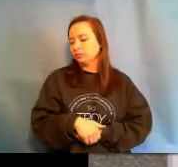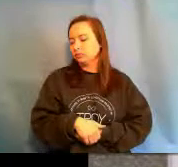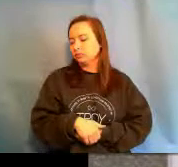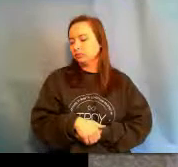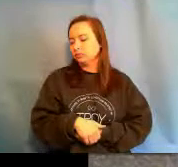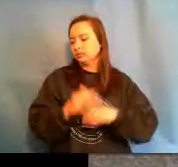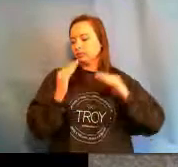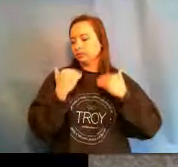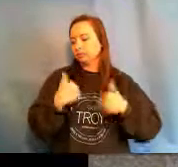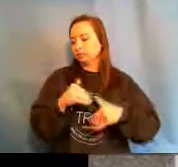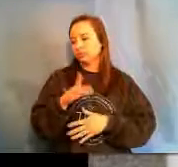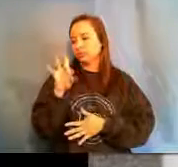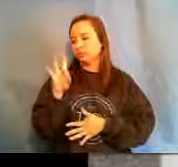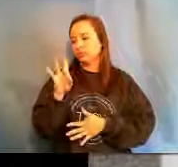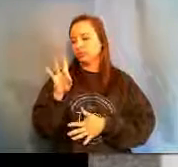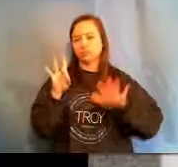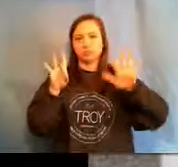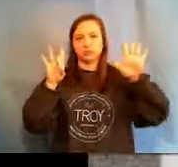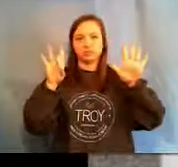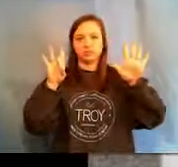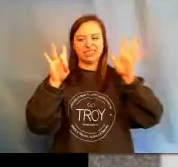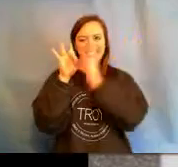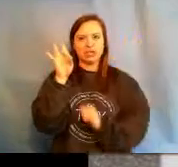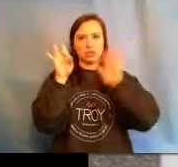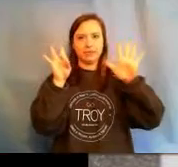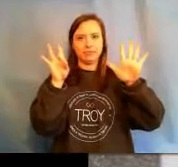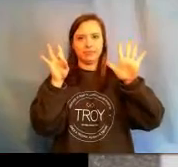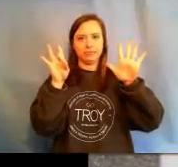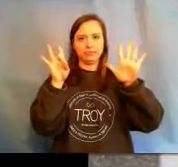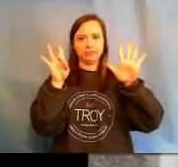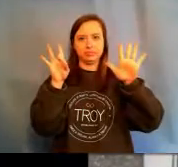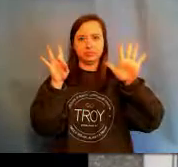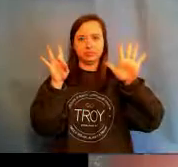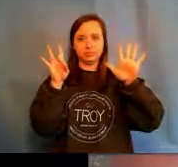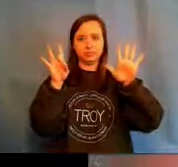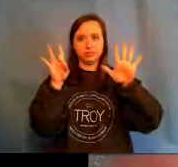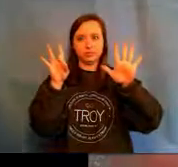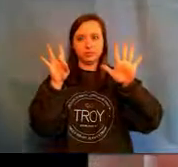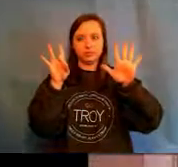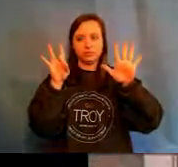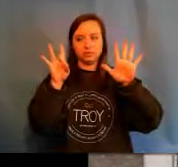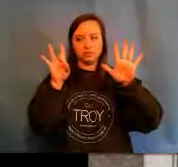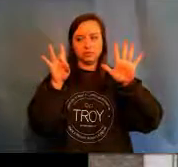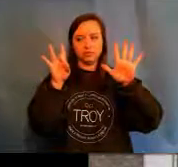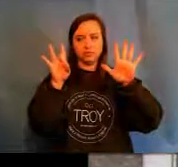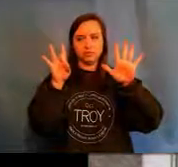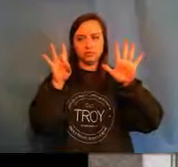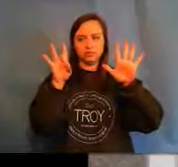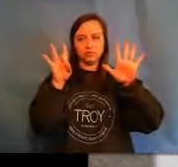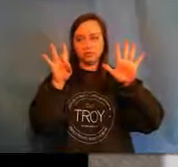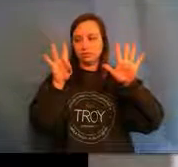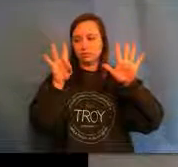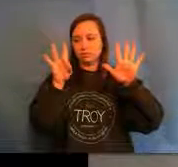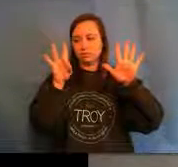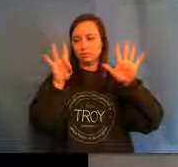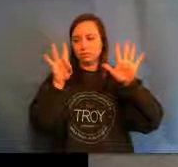All right, let's look at the next one. 8 take away 5 equals 2. Can I hold up 8 fingers and take away 2?